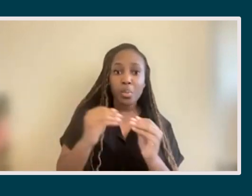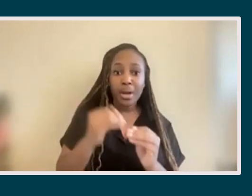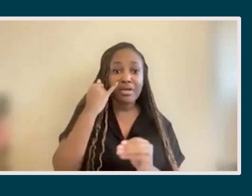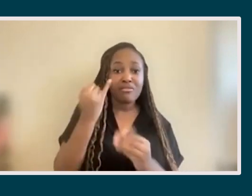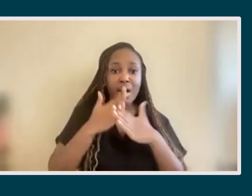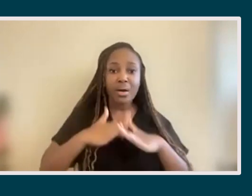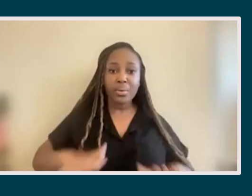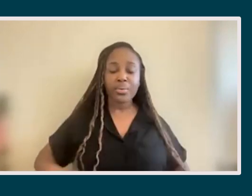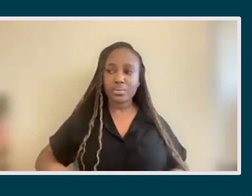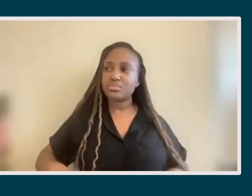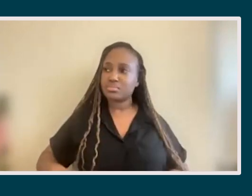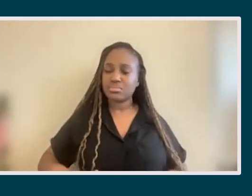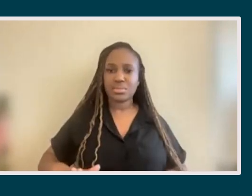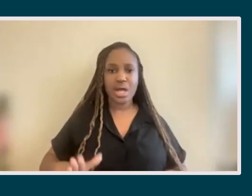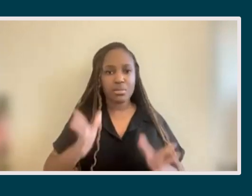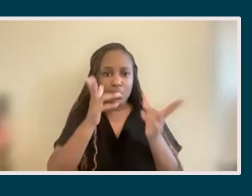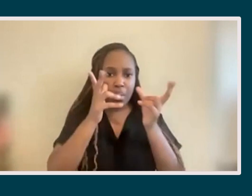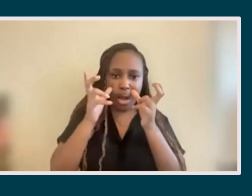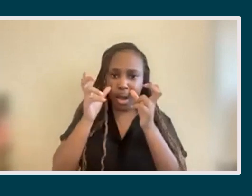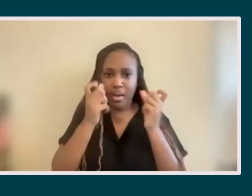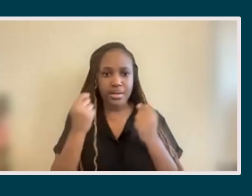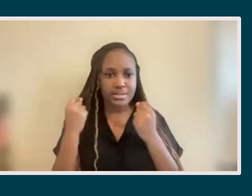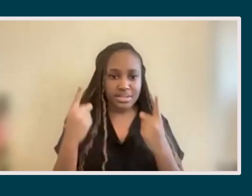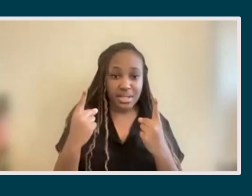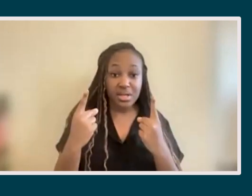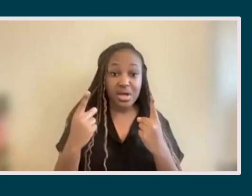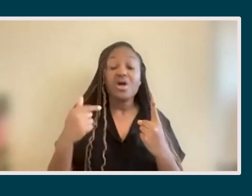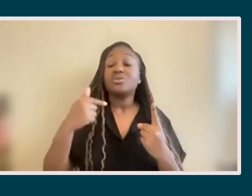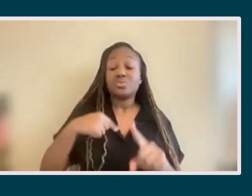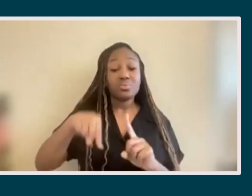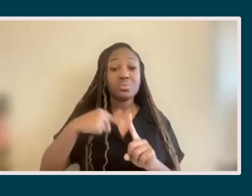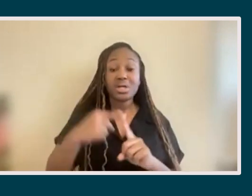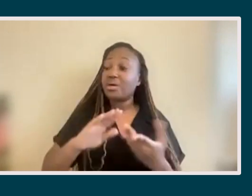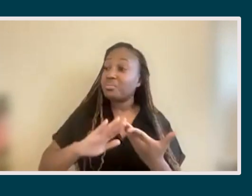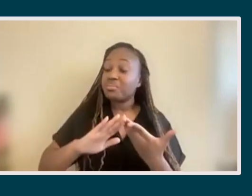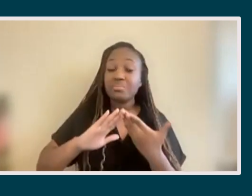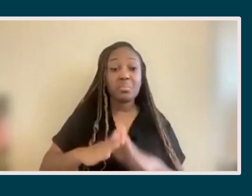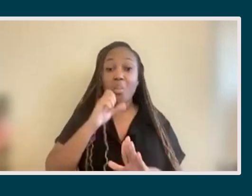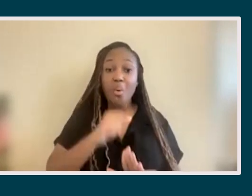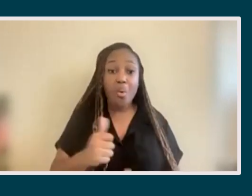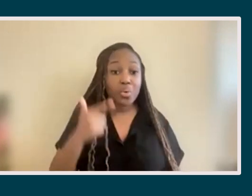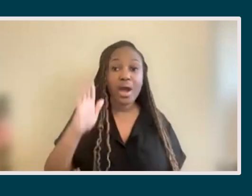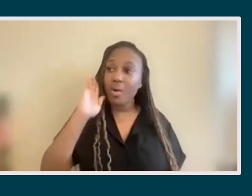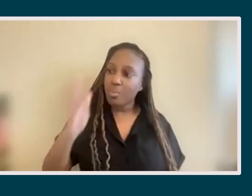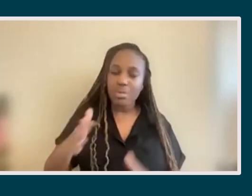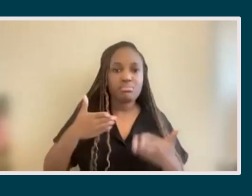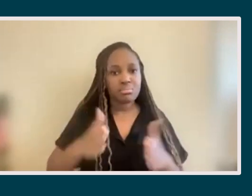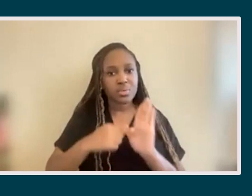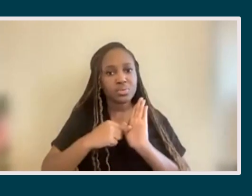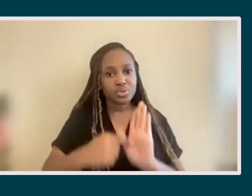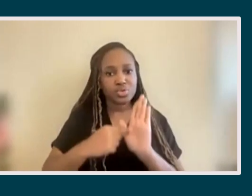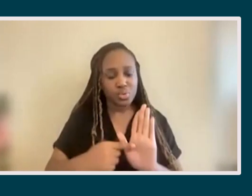that show. So if I misstated something and said it the way I didn't want to in a meeting, and if I immediately